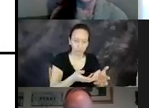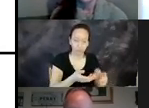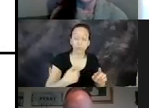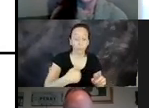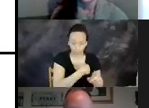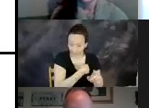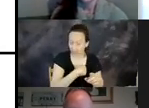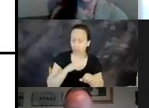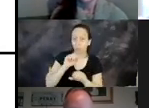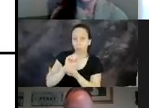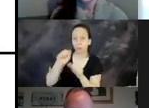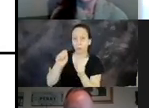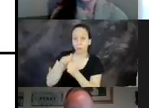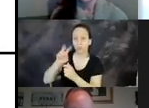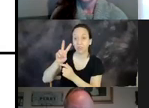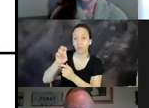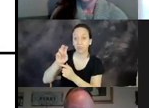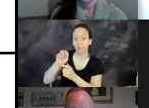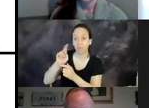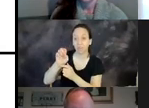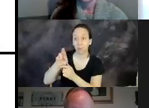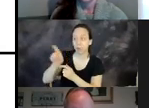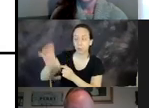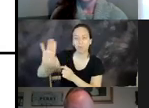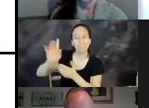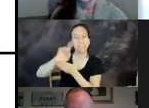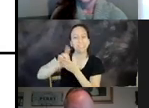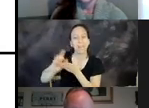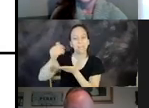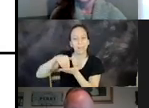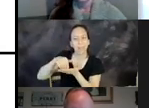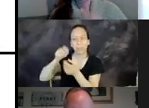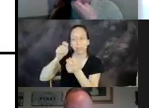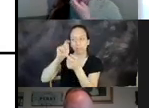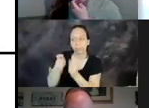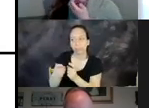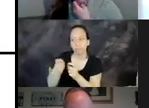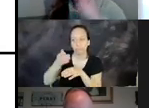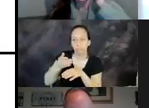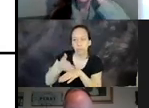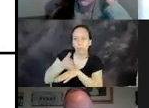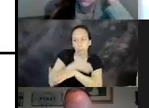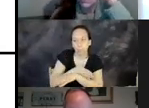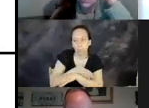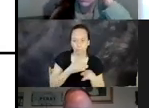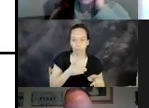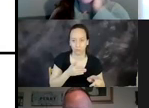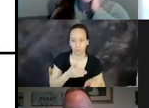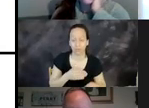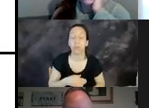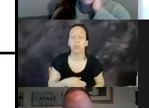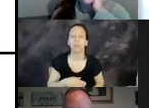our vendor to redesign that aspect of the fare vending machine and to improve it. So